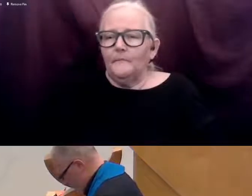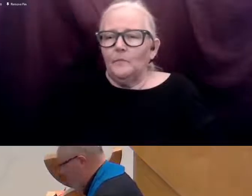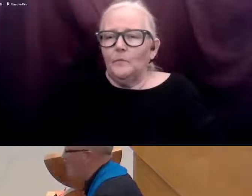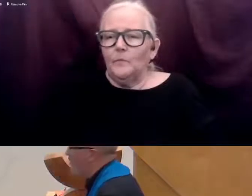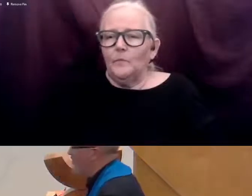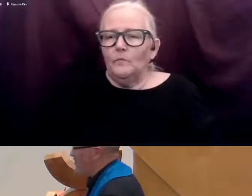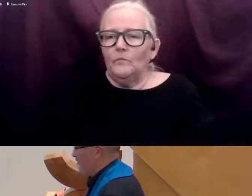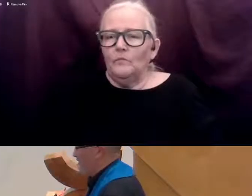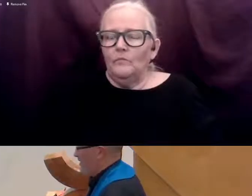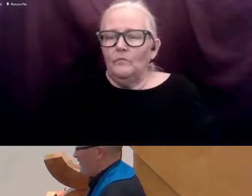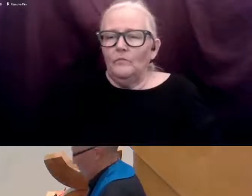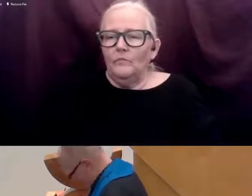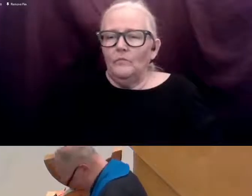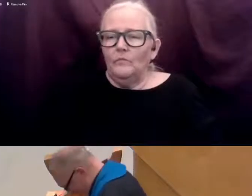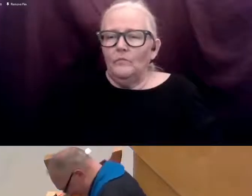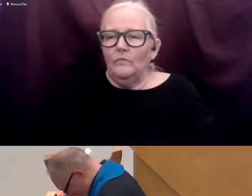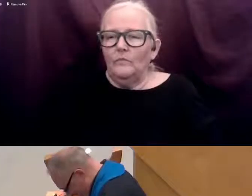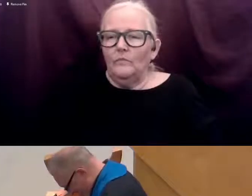apologies for moving this.